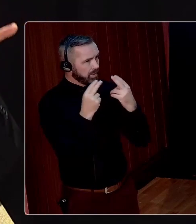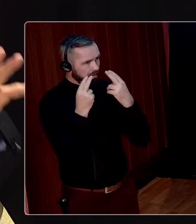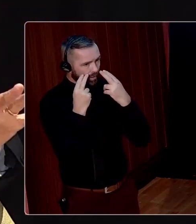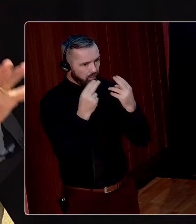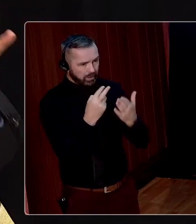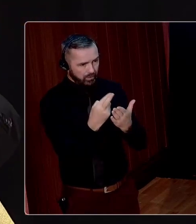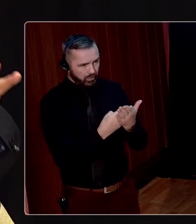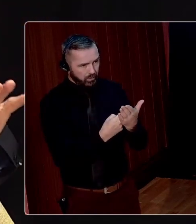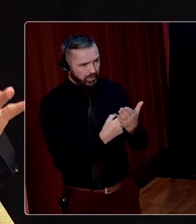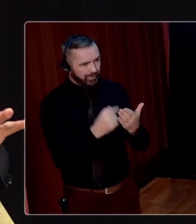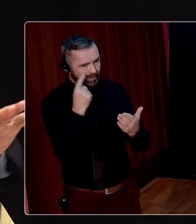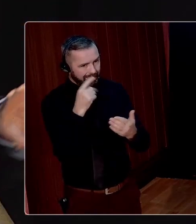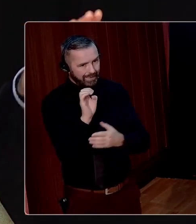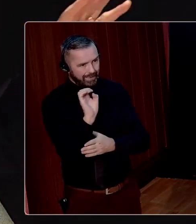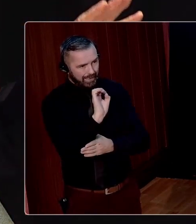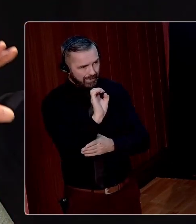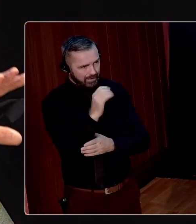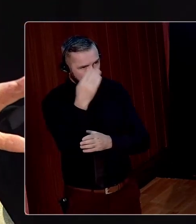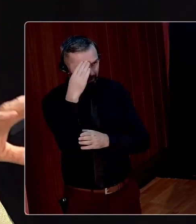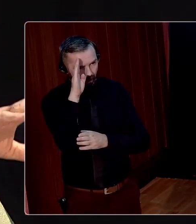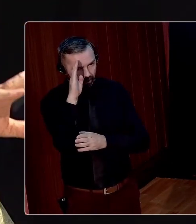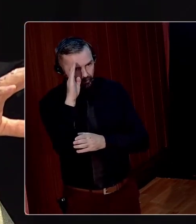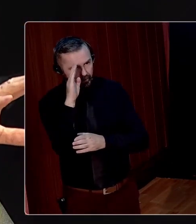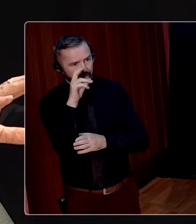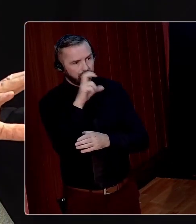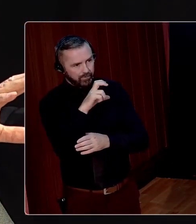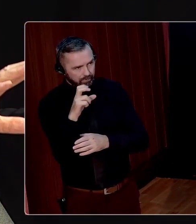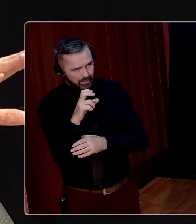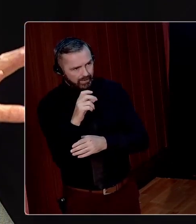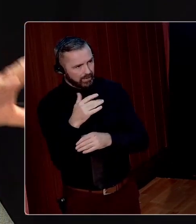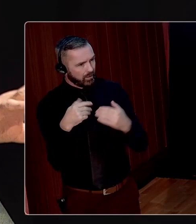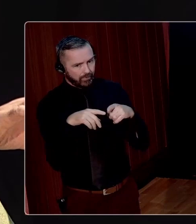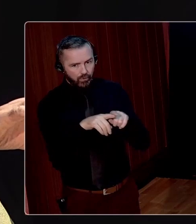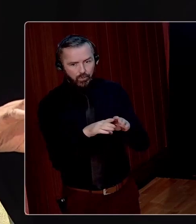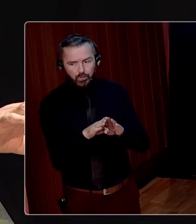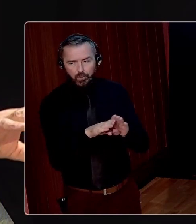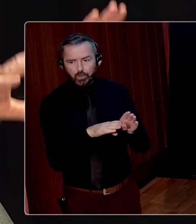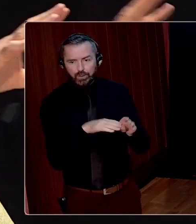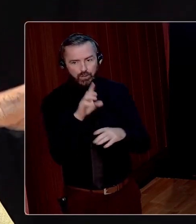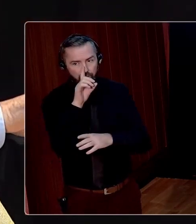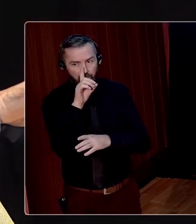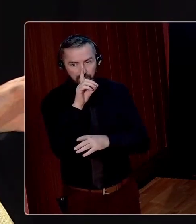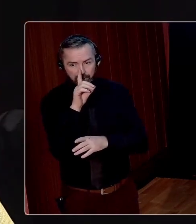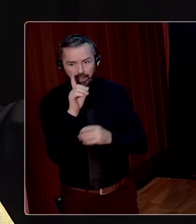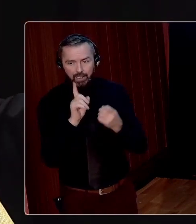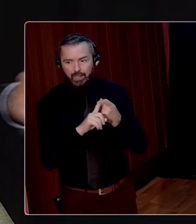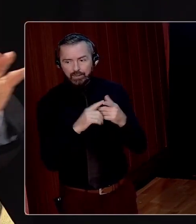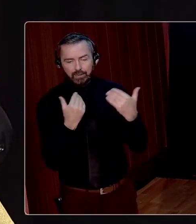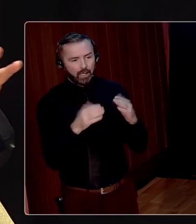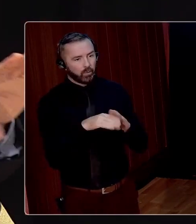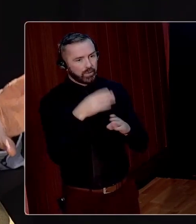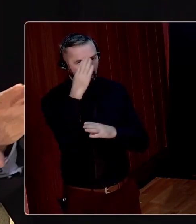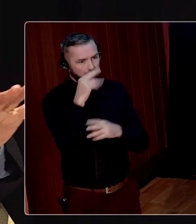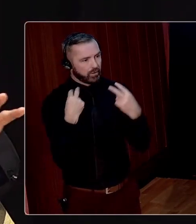rule came from. If you look at the English, Irish is conformist with French, which is in conformity with German, and now